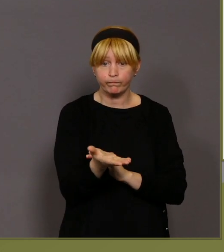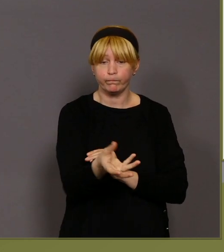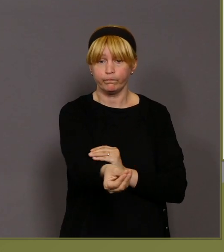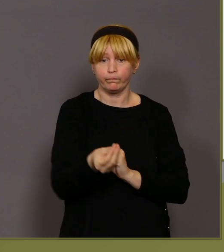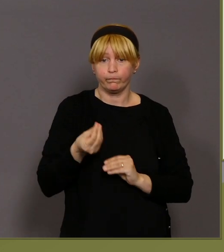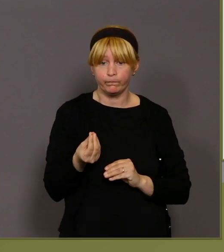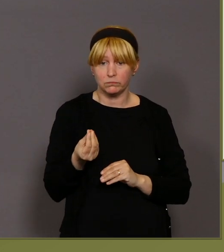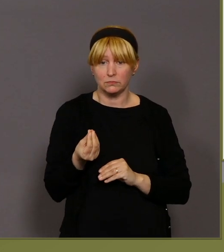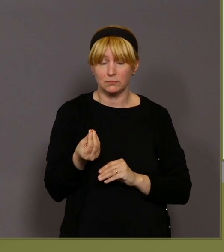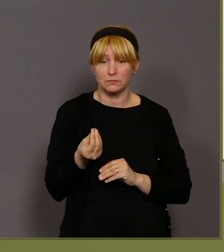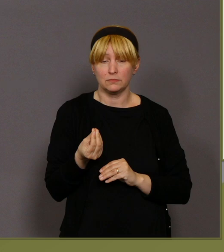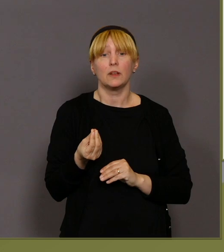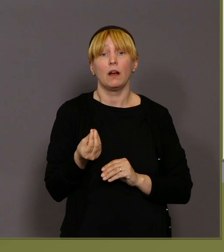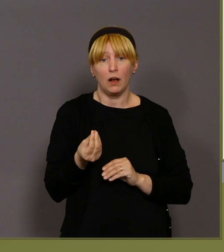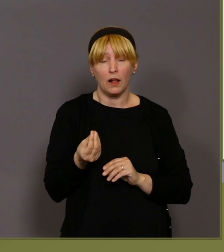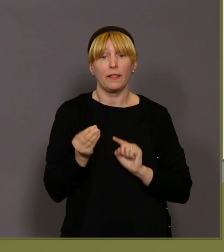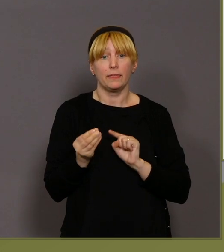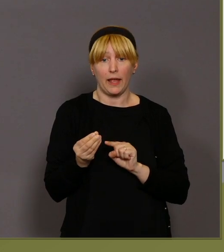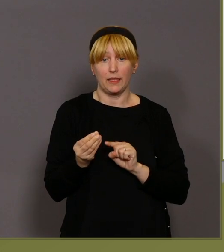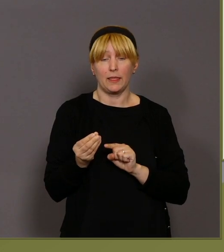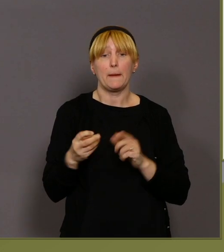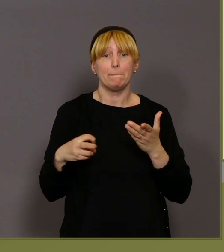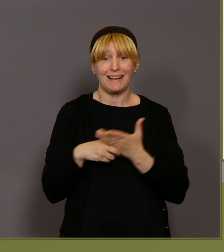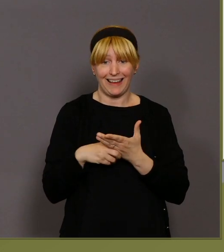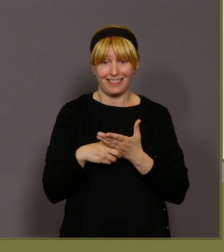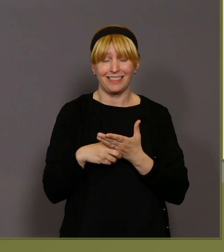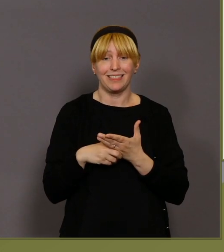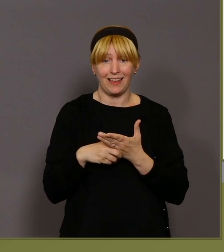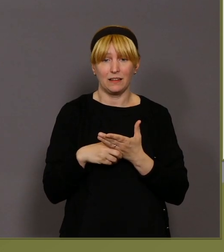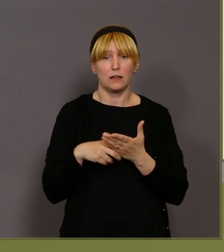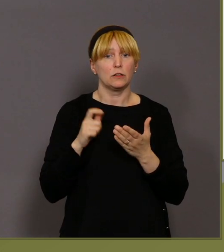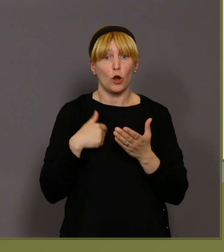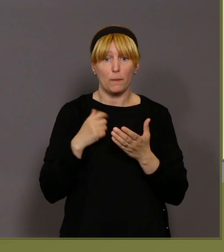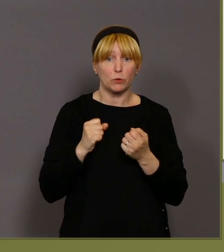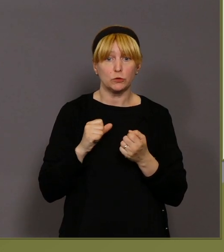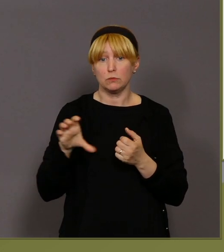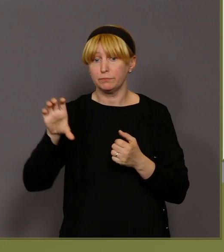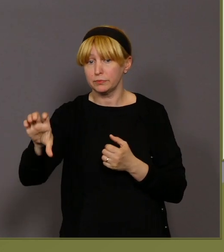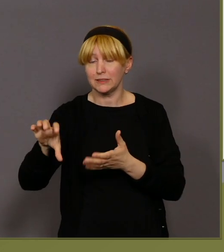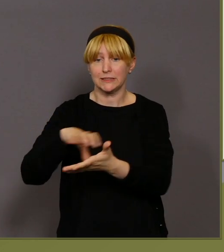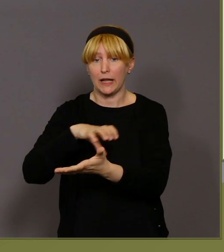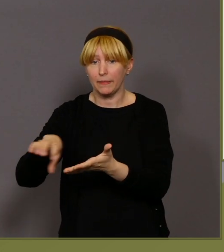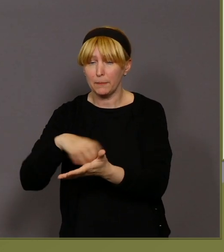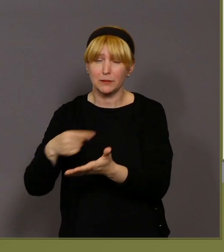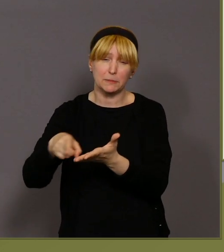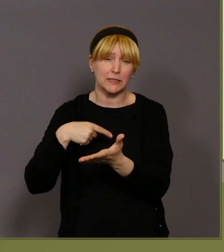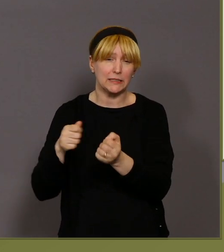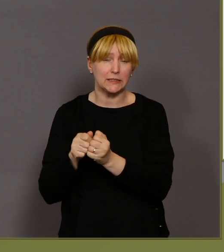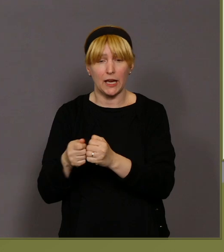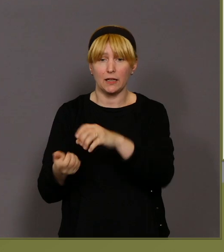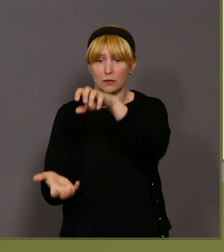you can hold, then if that ticket needs to be put on a scanner in a certain way, in a